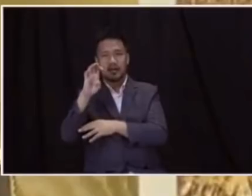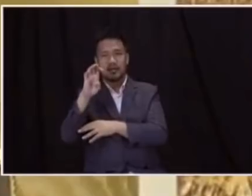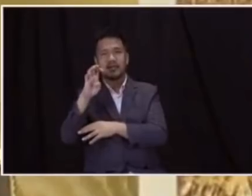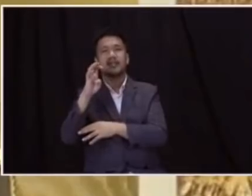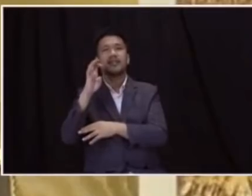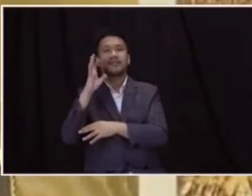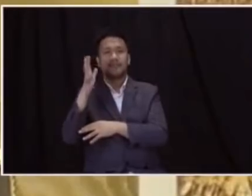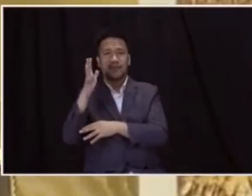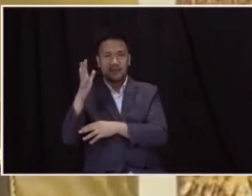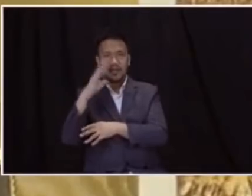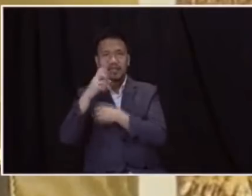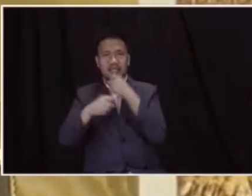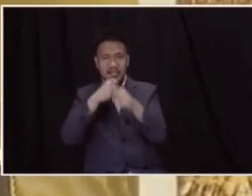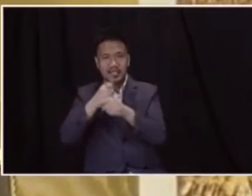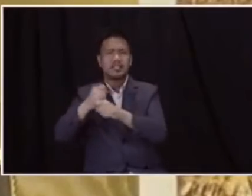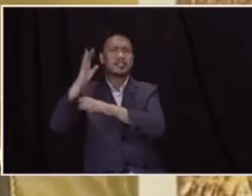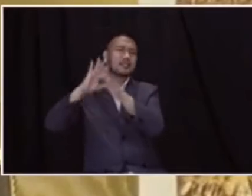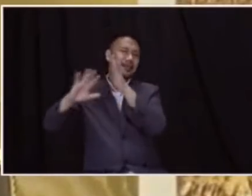4.5 centuries ago.